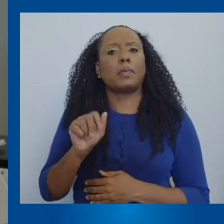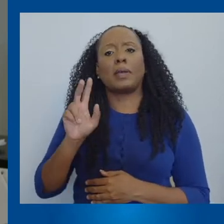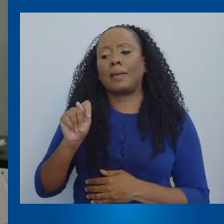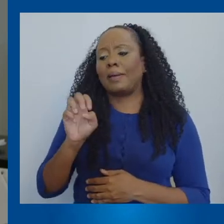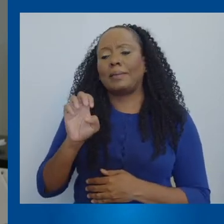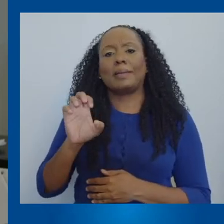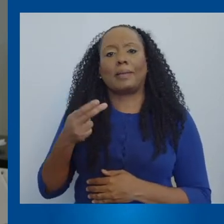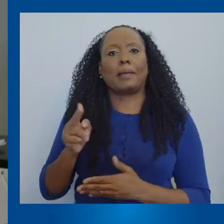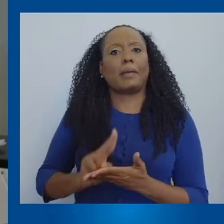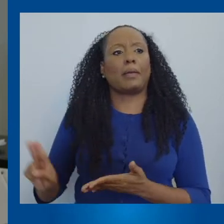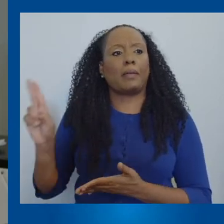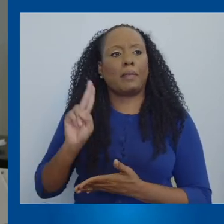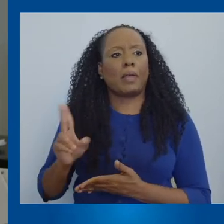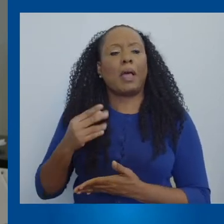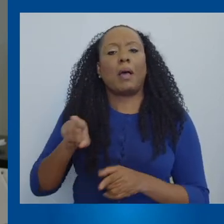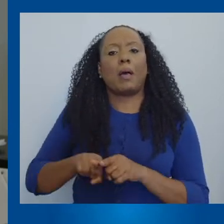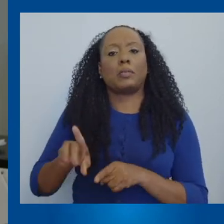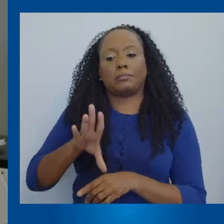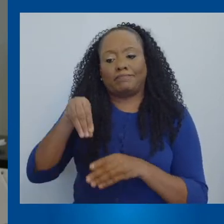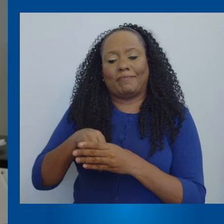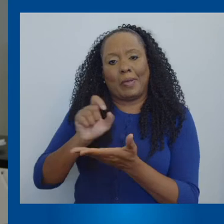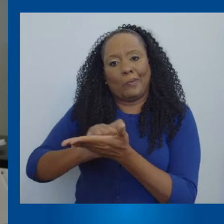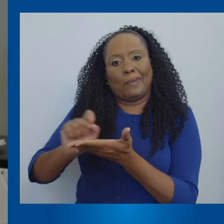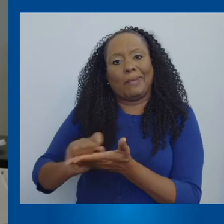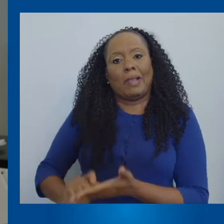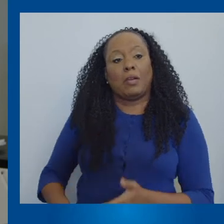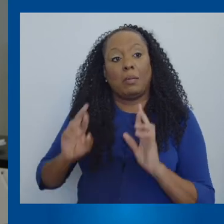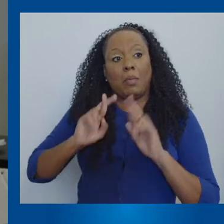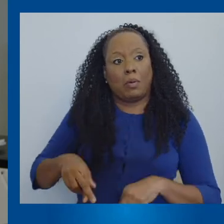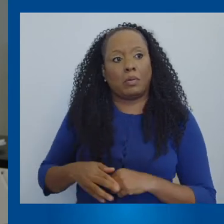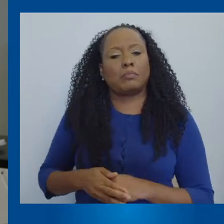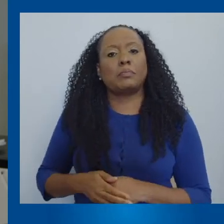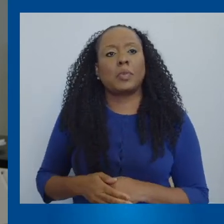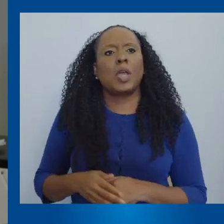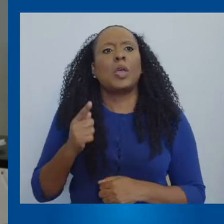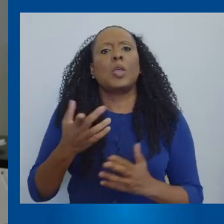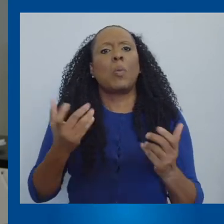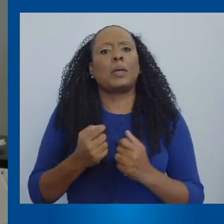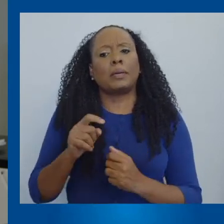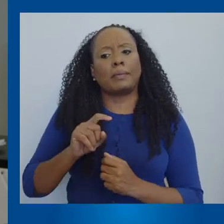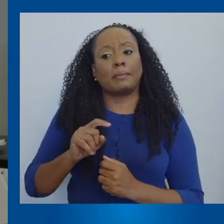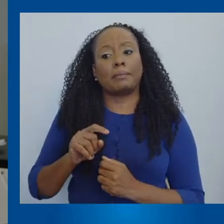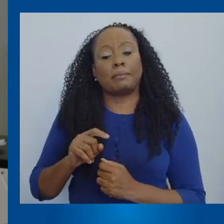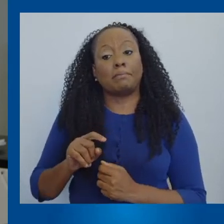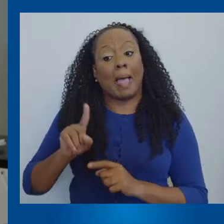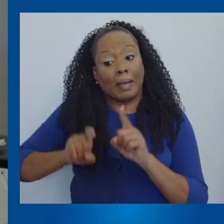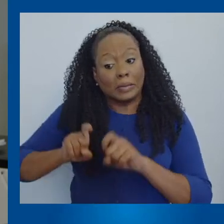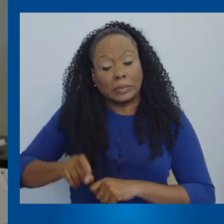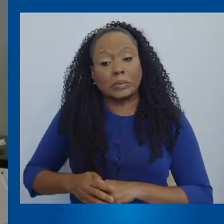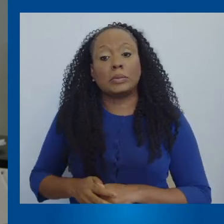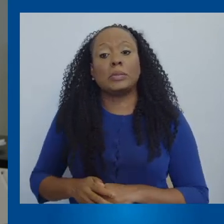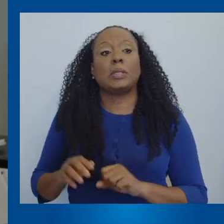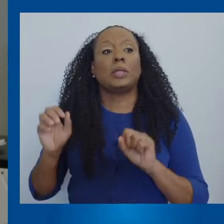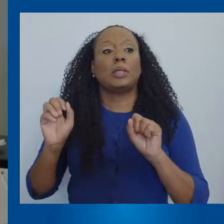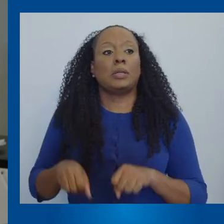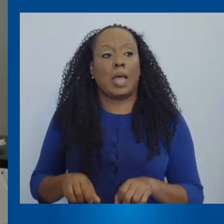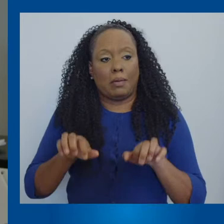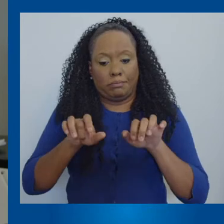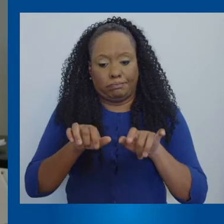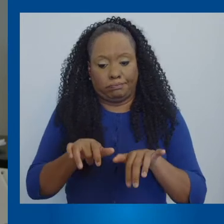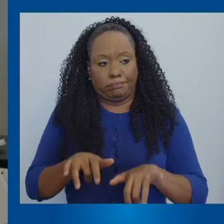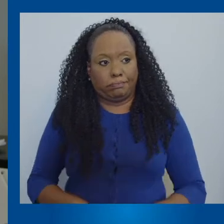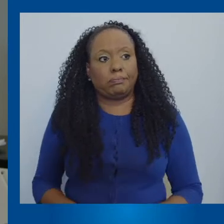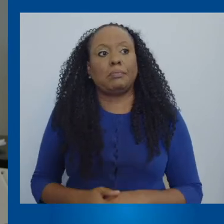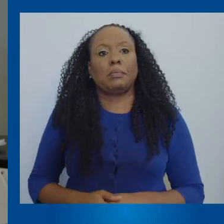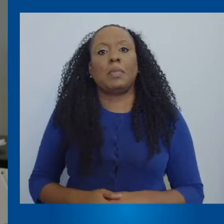and co-lead author of this report. For media questions, you will see a chat option on your screen. Please submit your questions in writing in this box. You